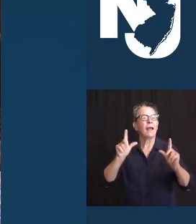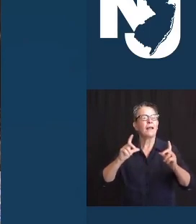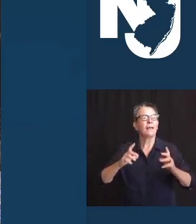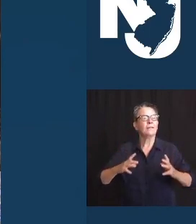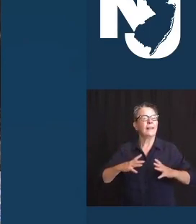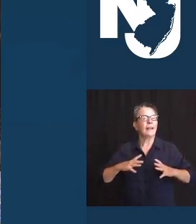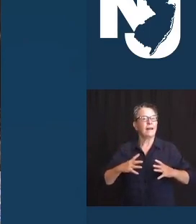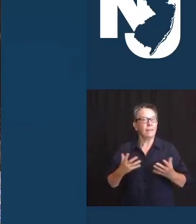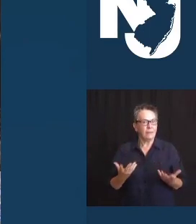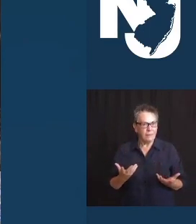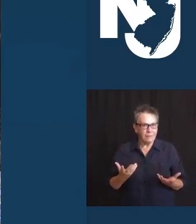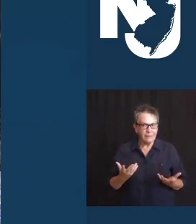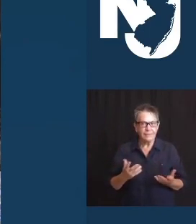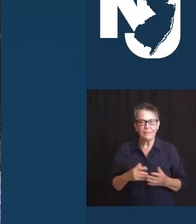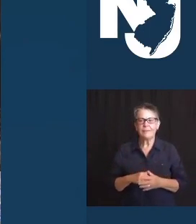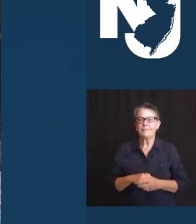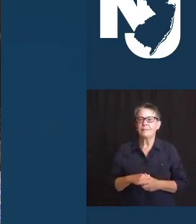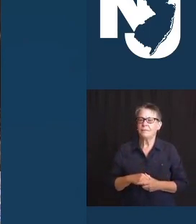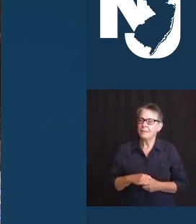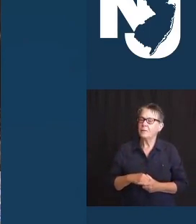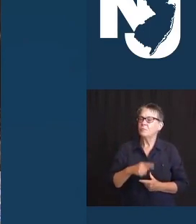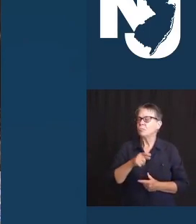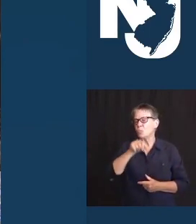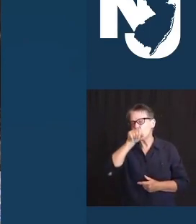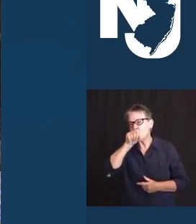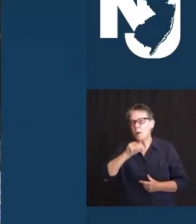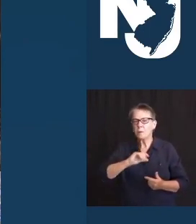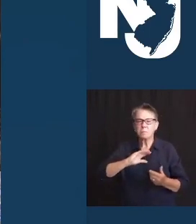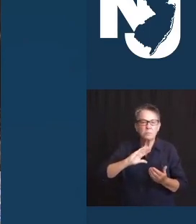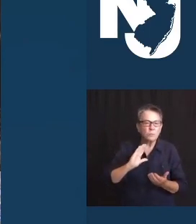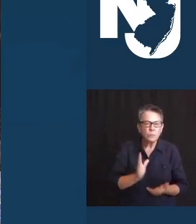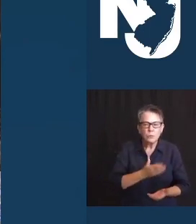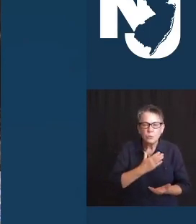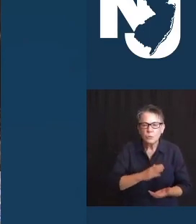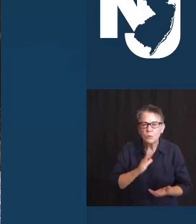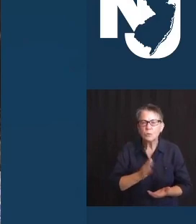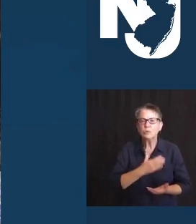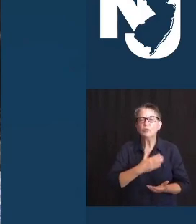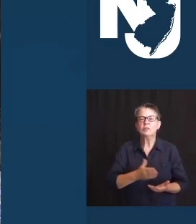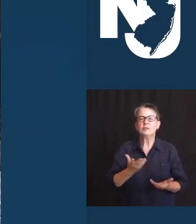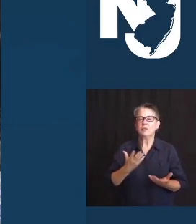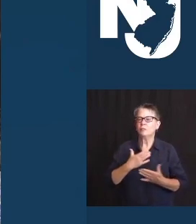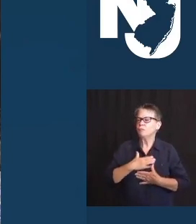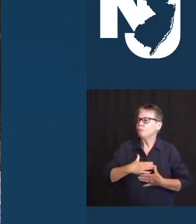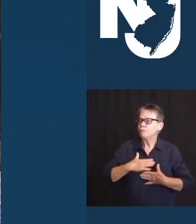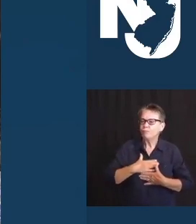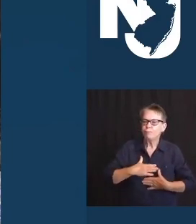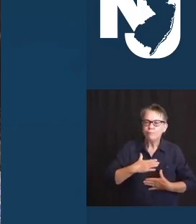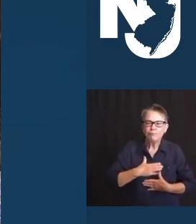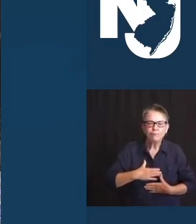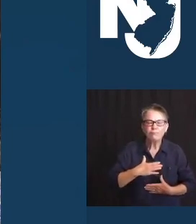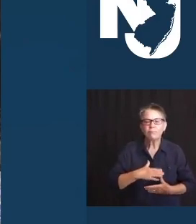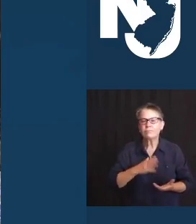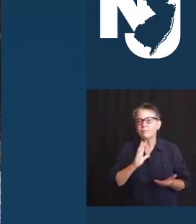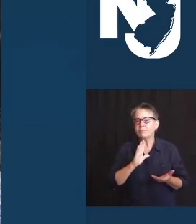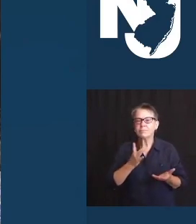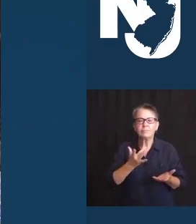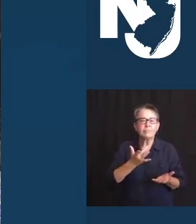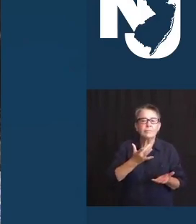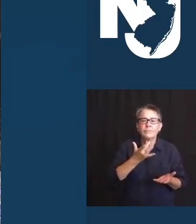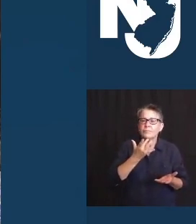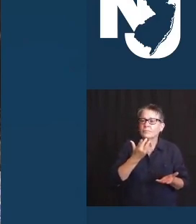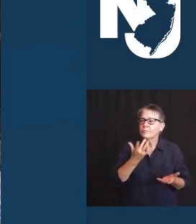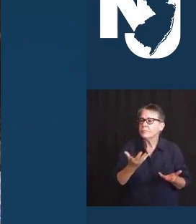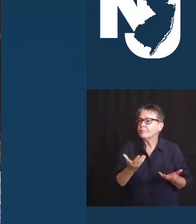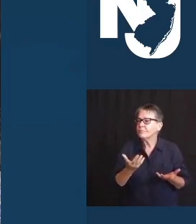my late father's favorite song, was Hoagy Carmichael's American classic, Stardust. I'm dating myself. Just 1 week